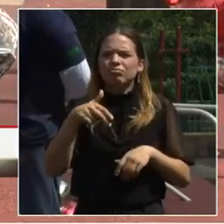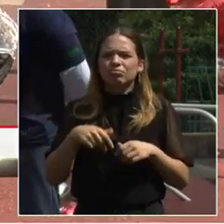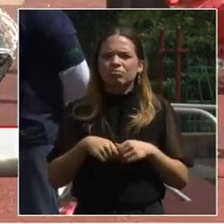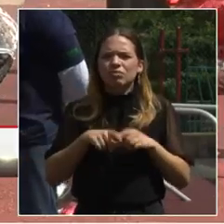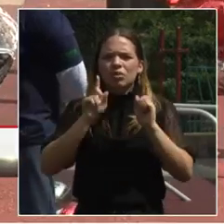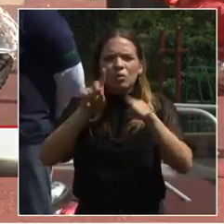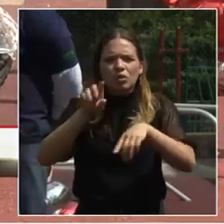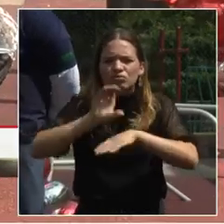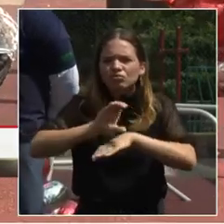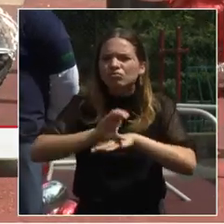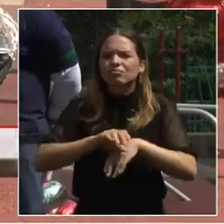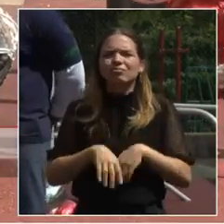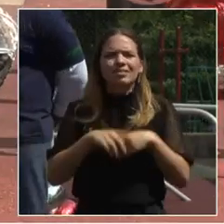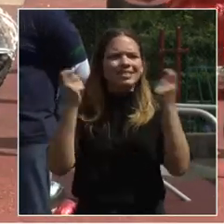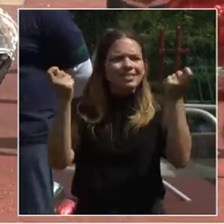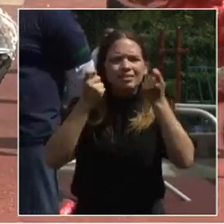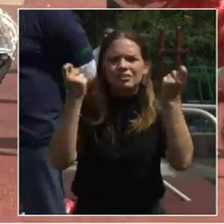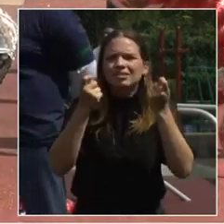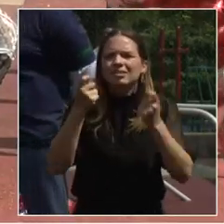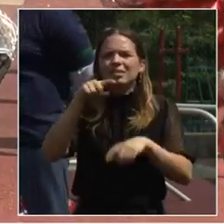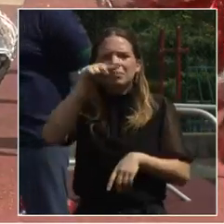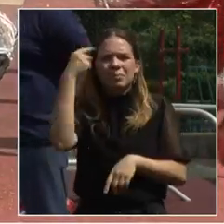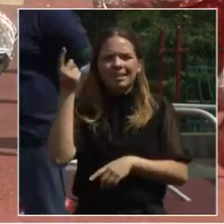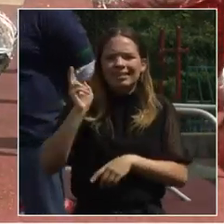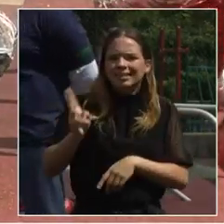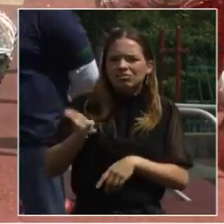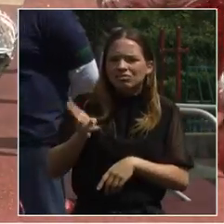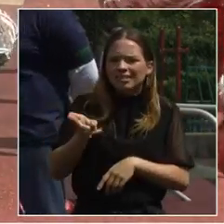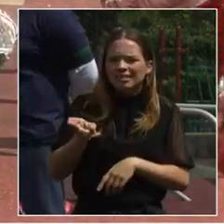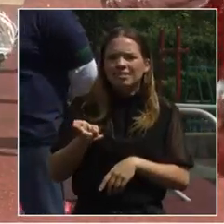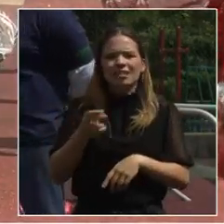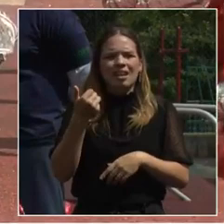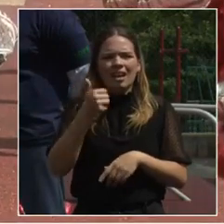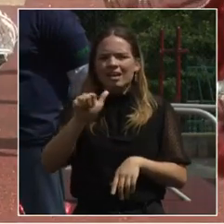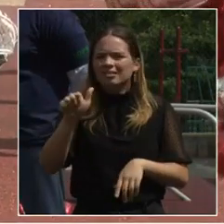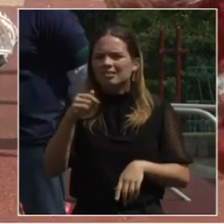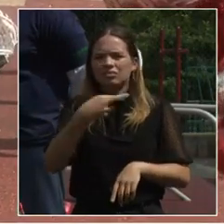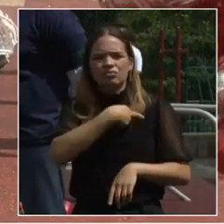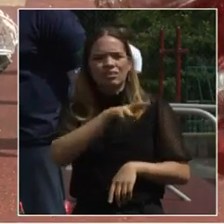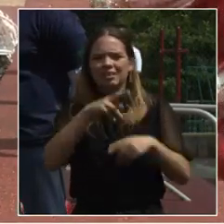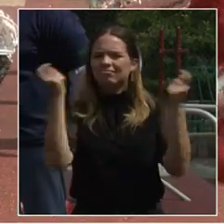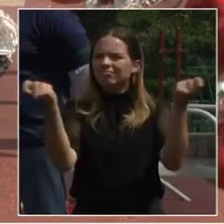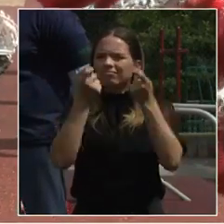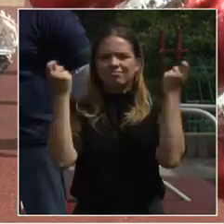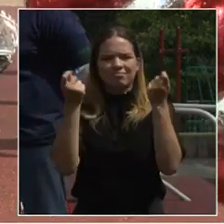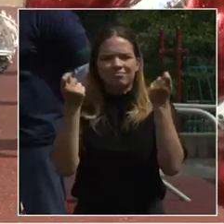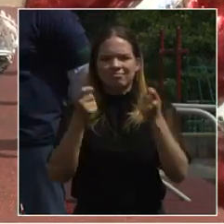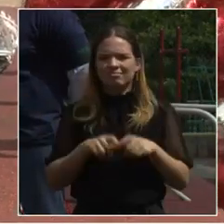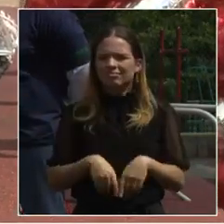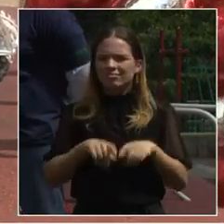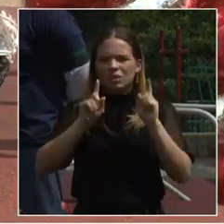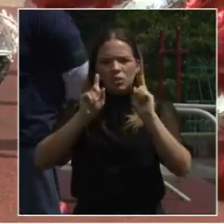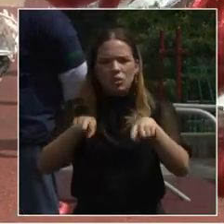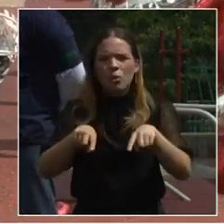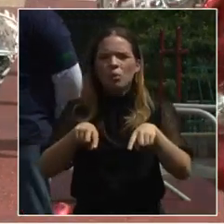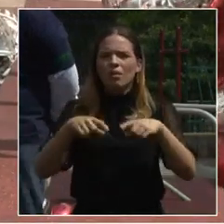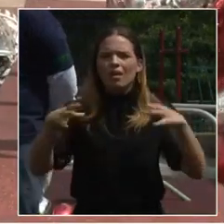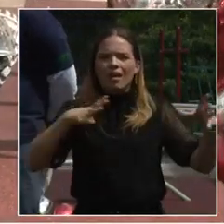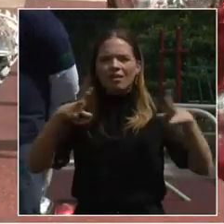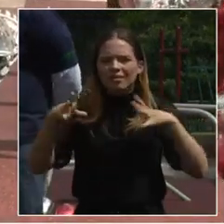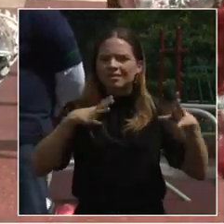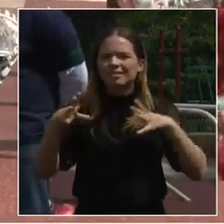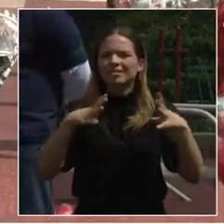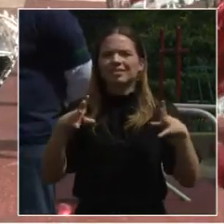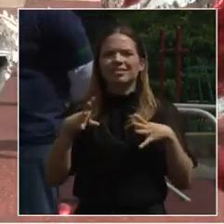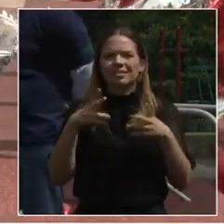to celebrate Black history and other religious programs, going to holiday places